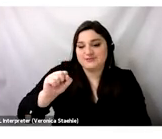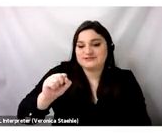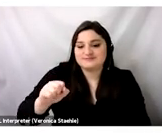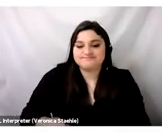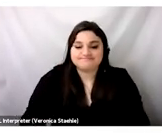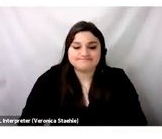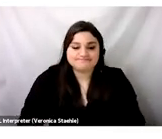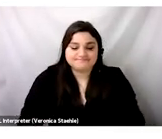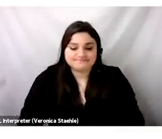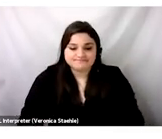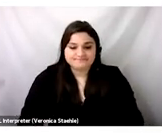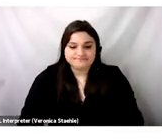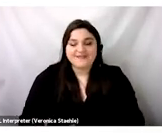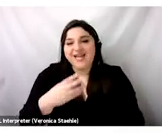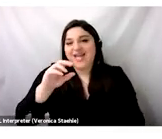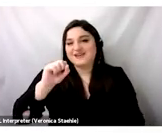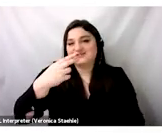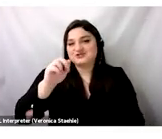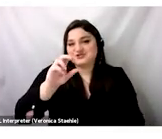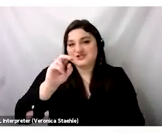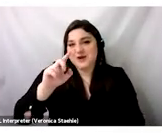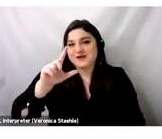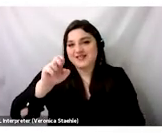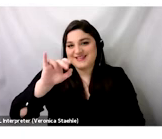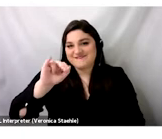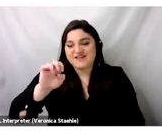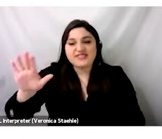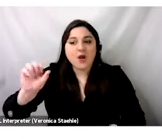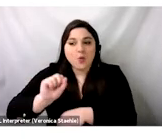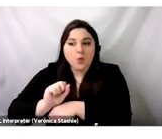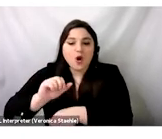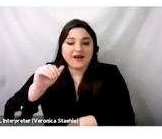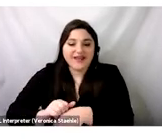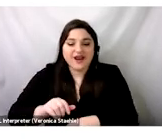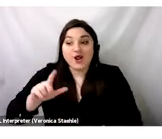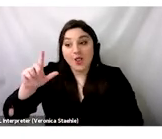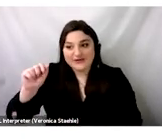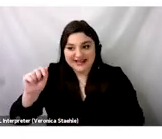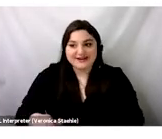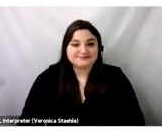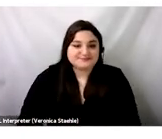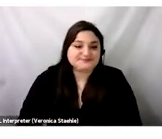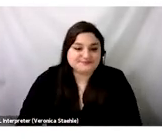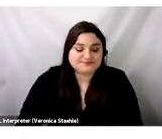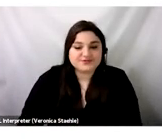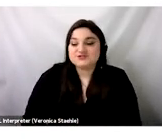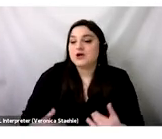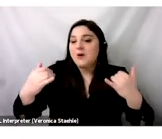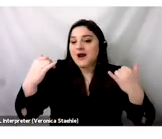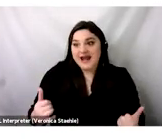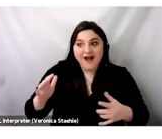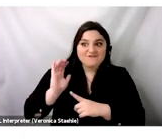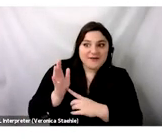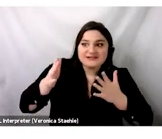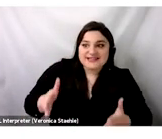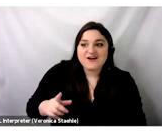Okay, so that was a lot of stuff. Kind of sad. And I've got 5 minutes to go. So we're going to talk about the good stuff. We're going to talk about